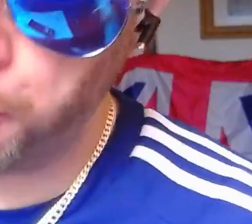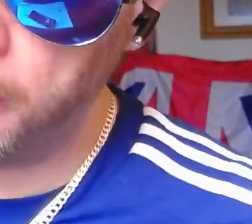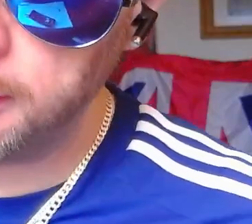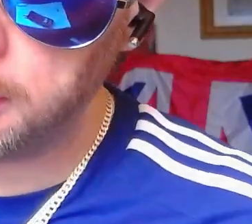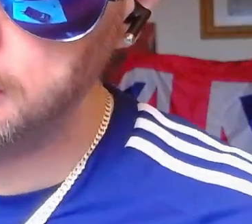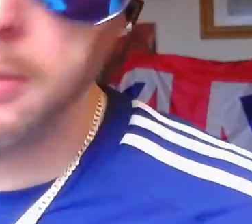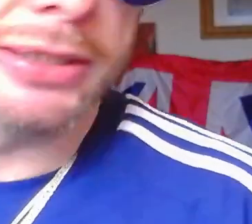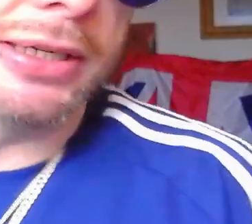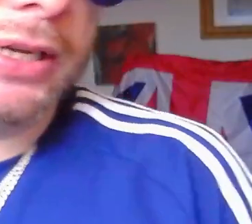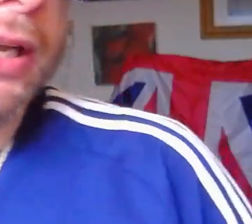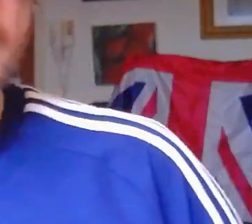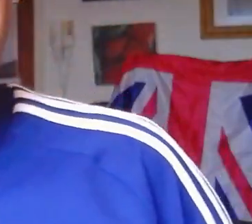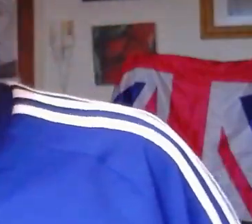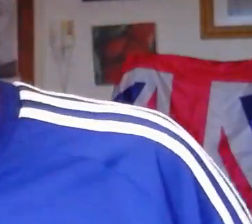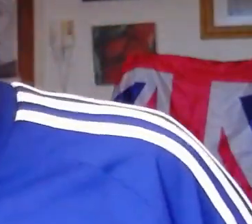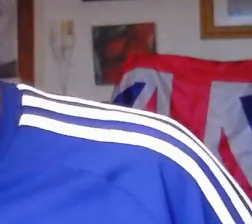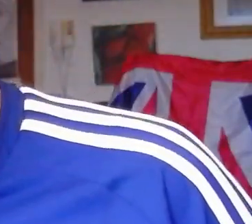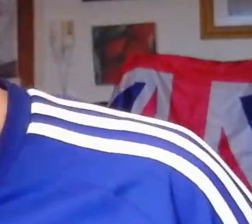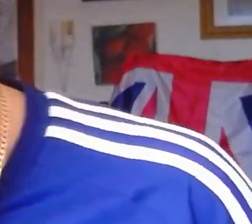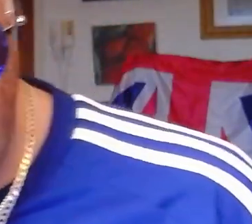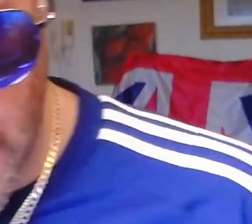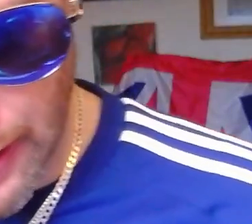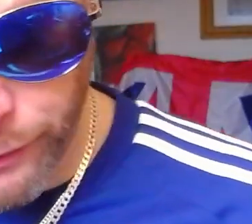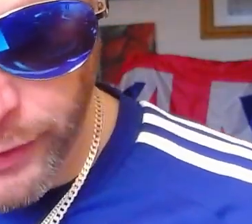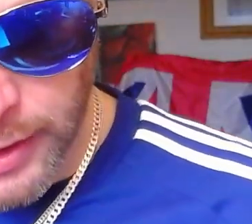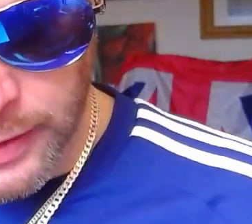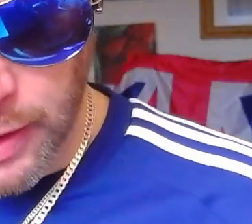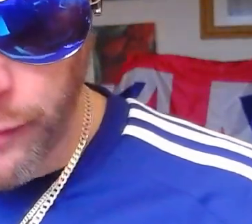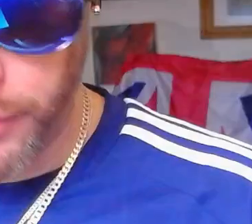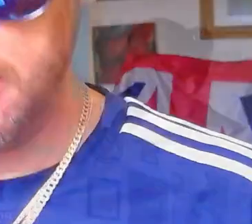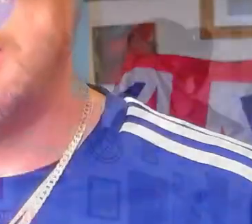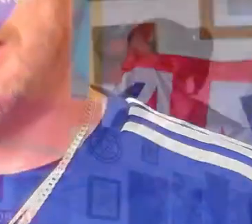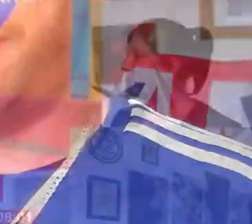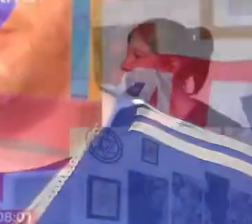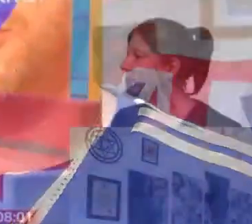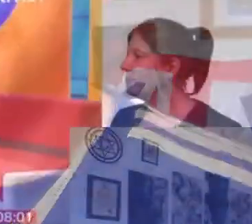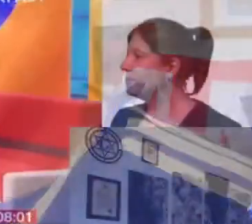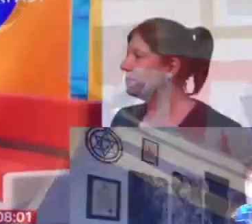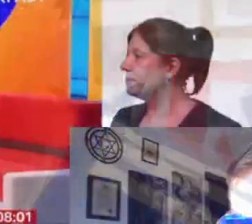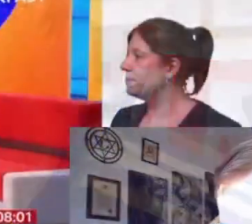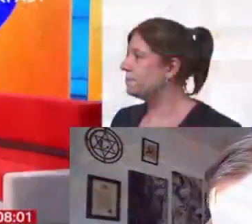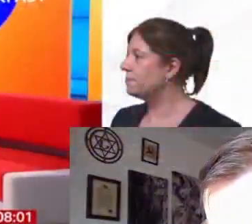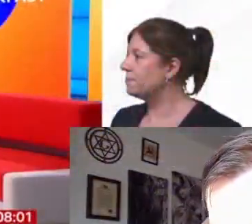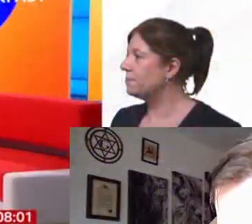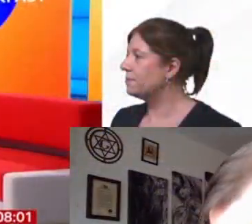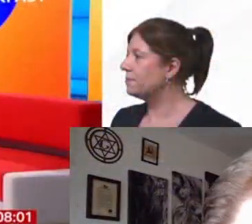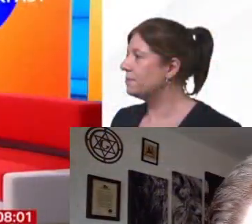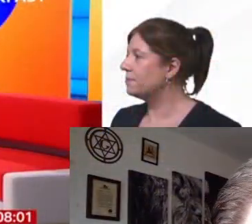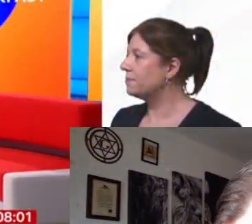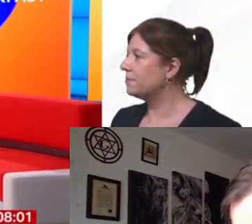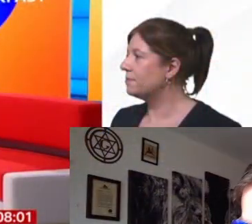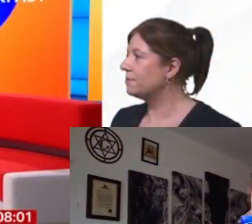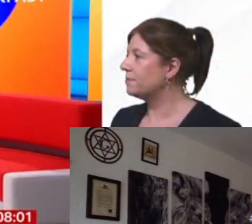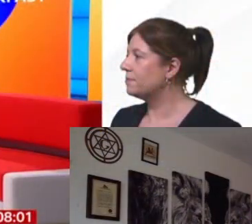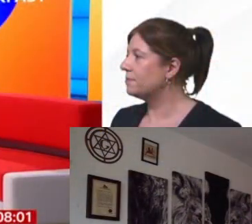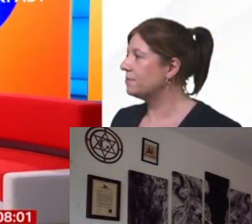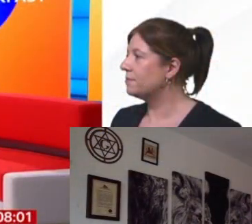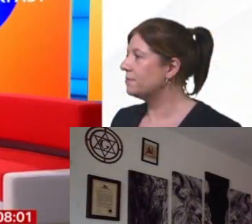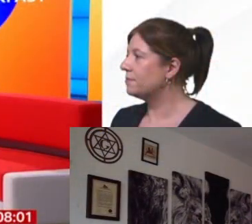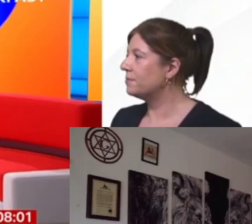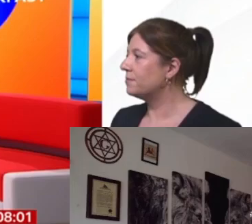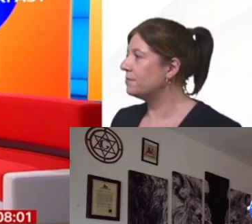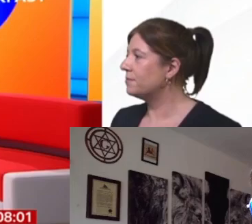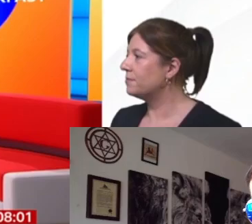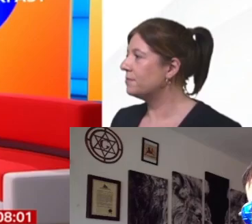just reprint. And we now have the government's definition of extremist. Now, this